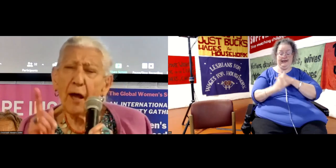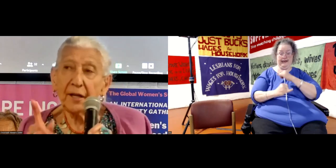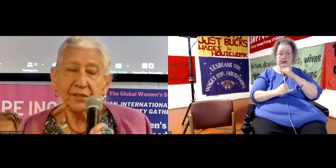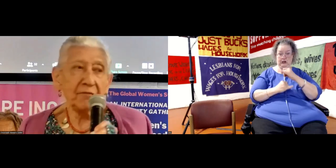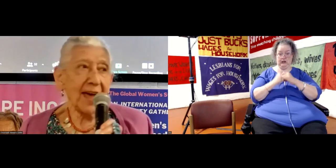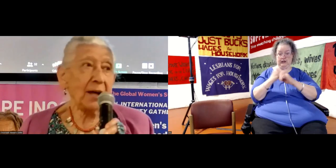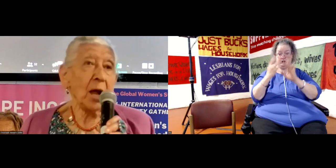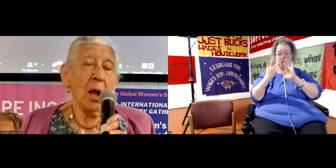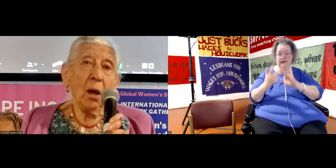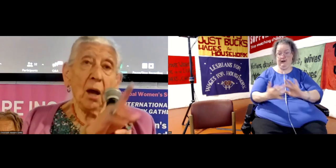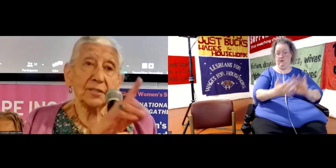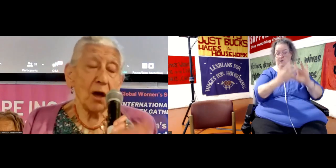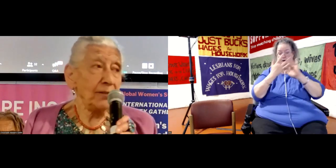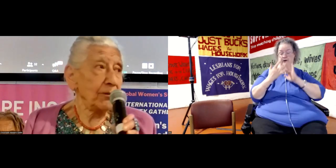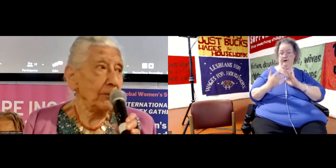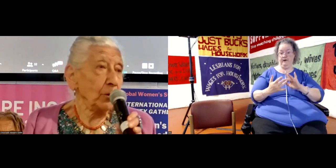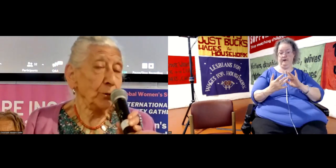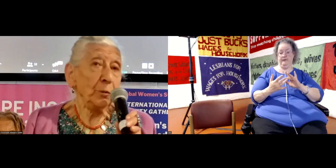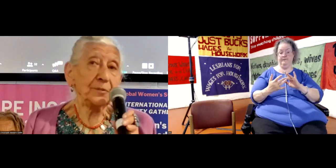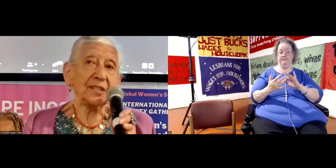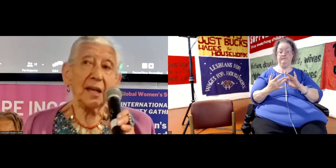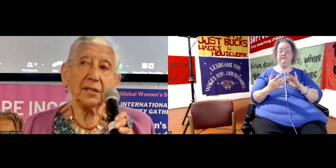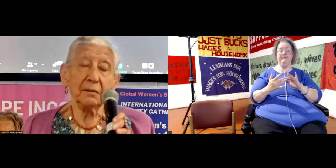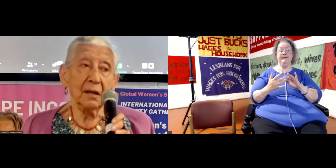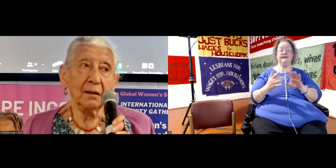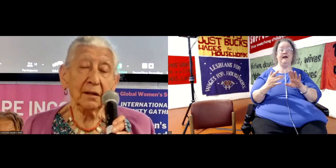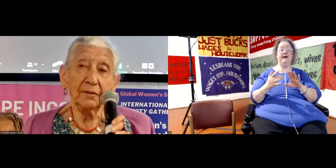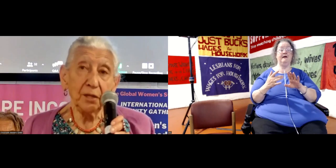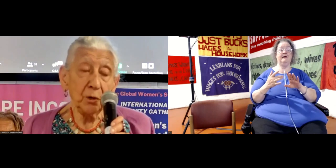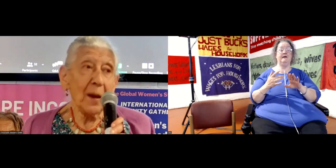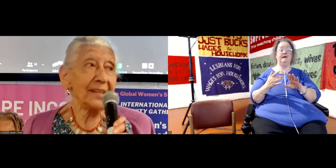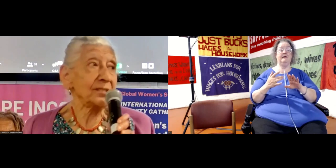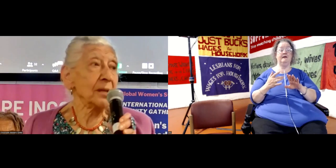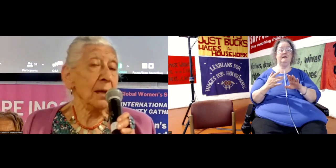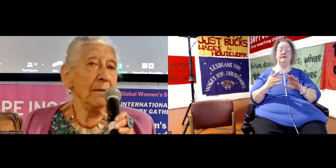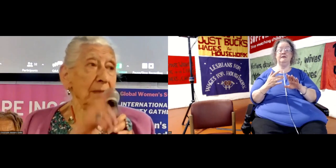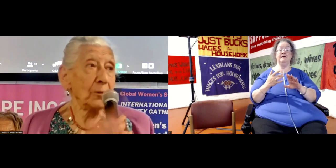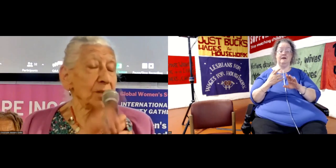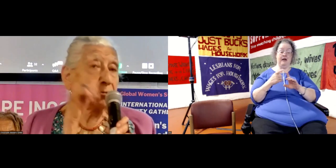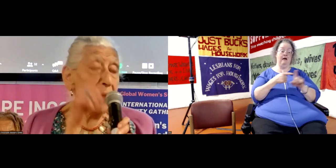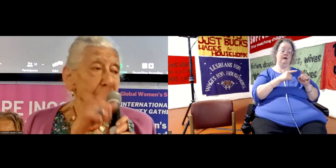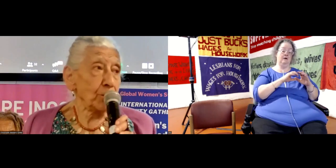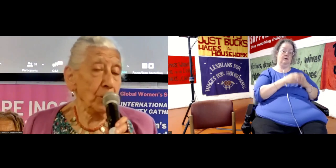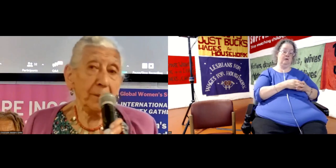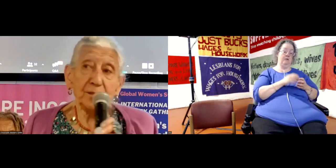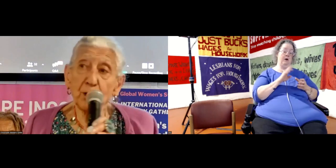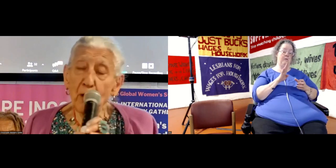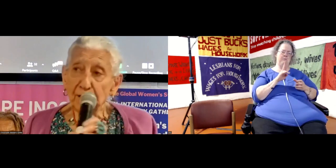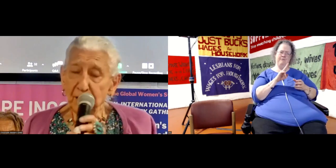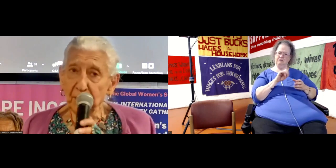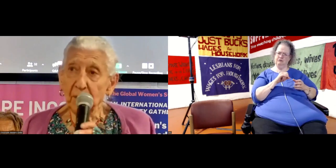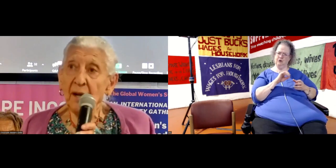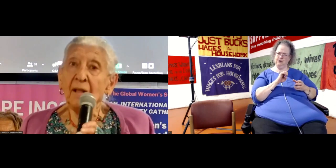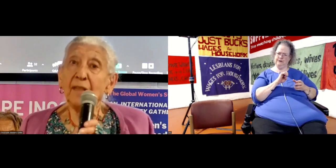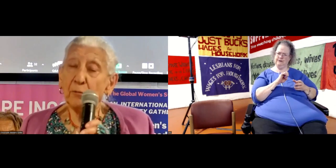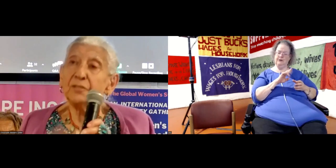one product of that, aside from groups in the US, there was a great group in